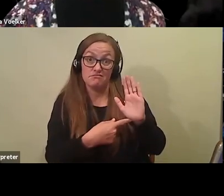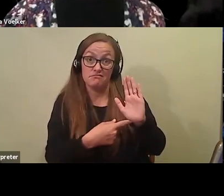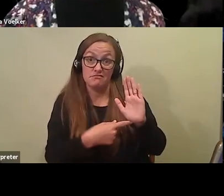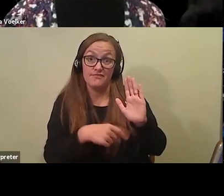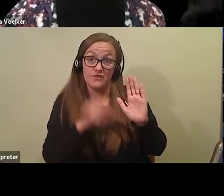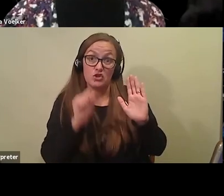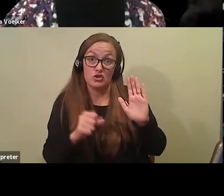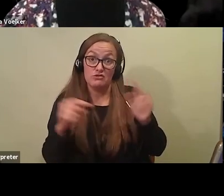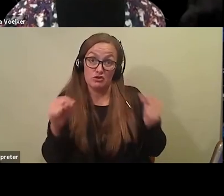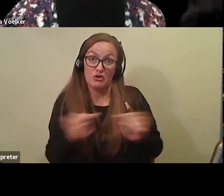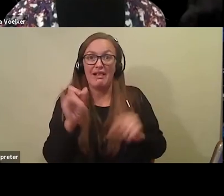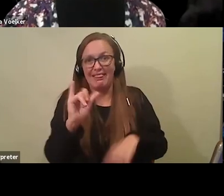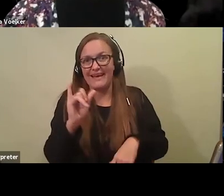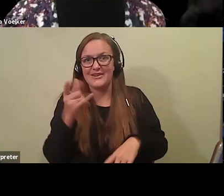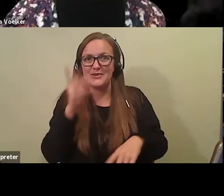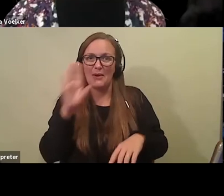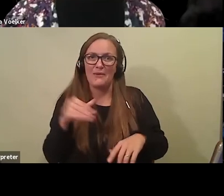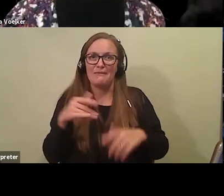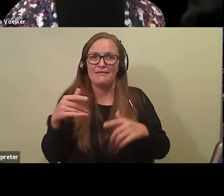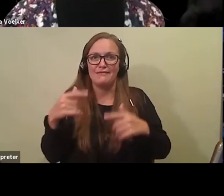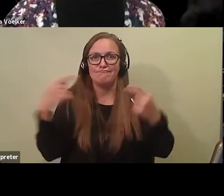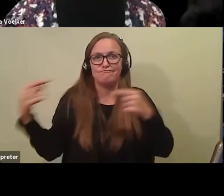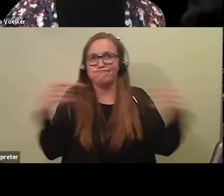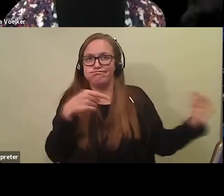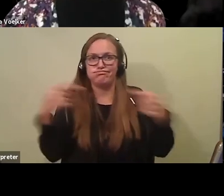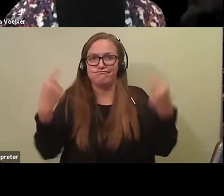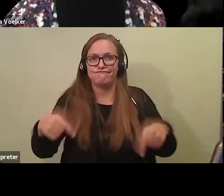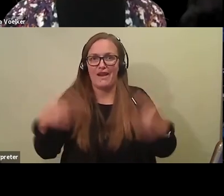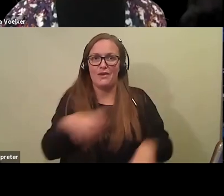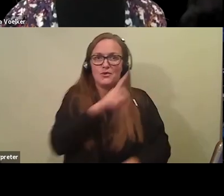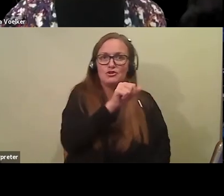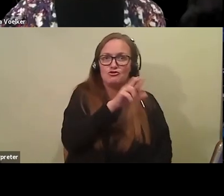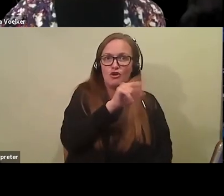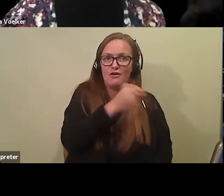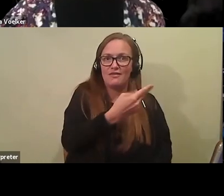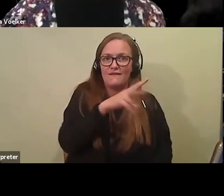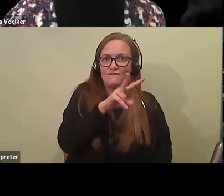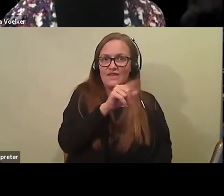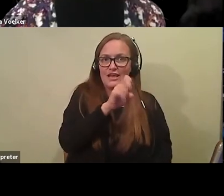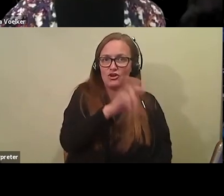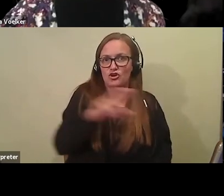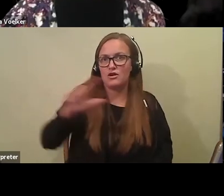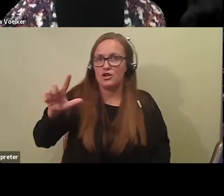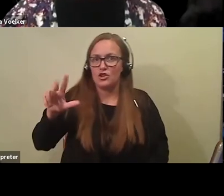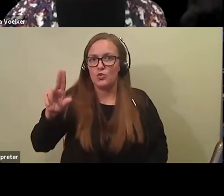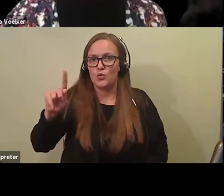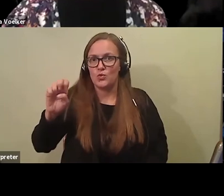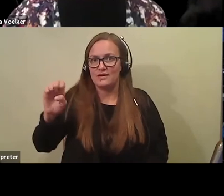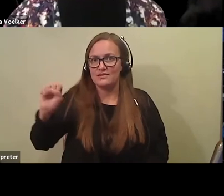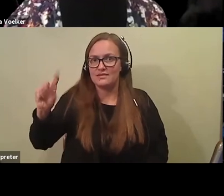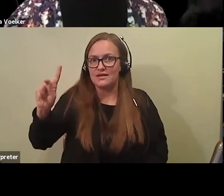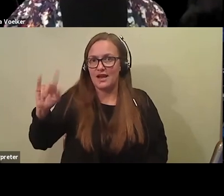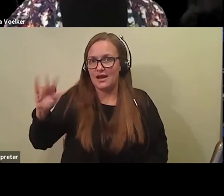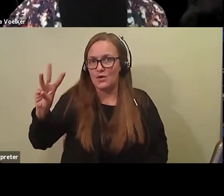know, in the duel between Darth Vader and Luke Skywalker, right? But it's going to take enormous